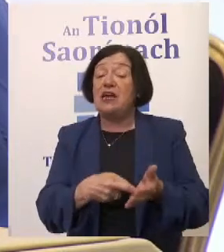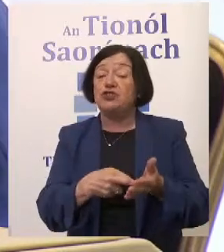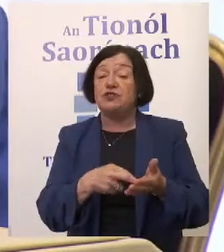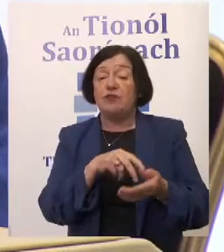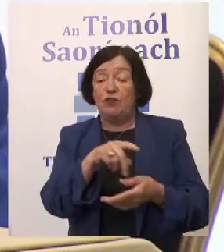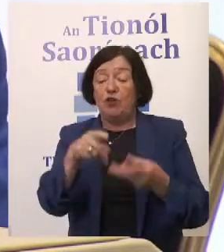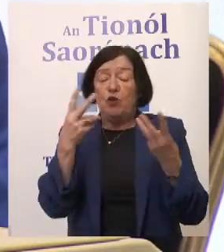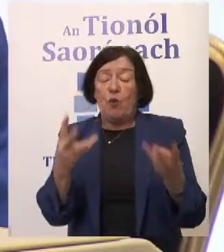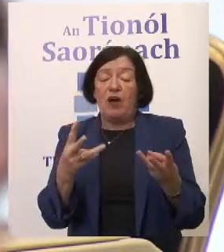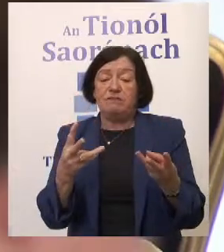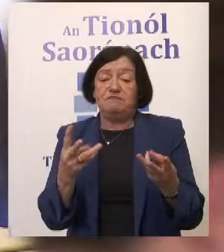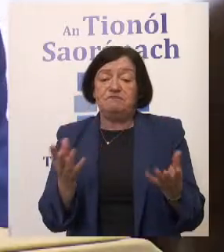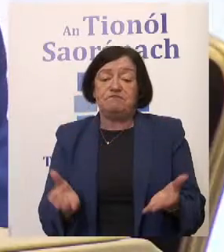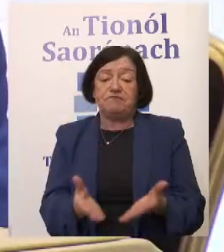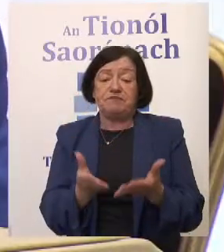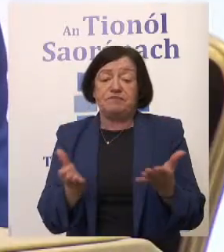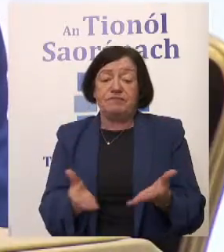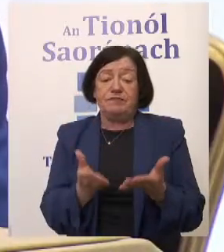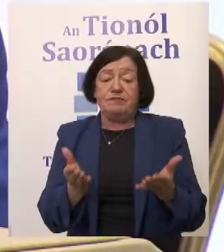you want to,